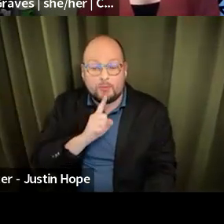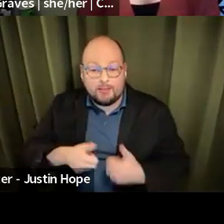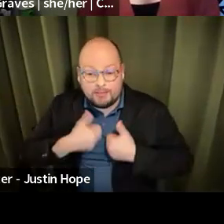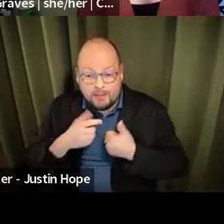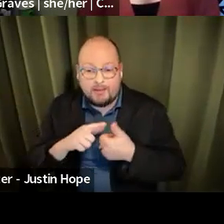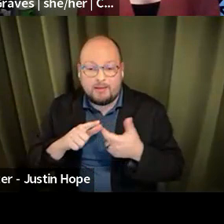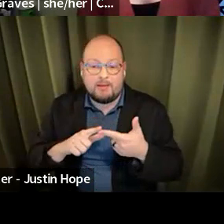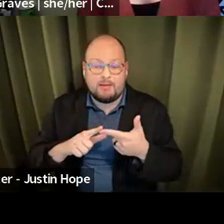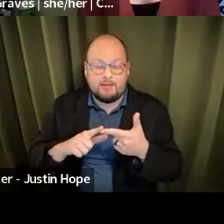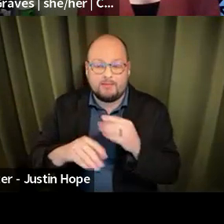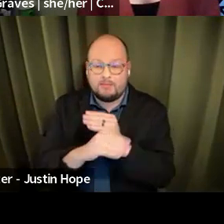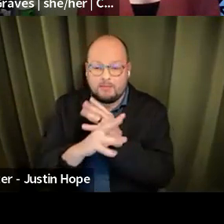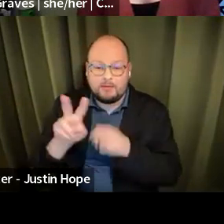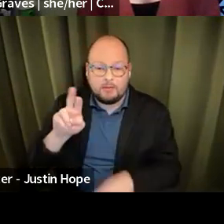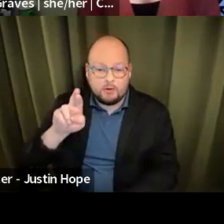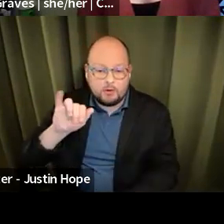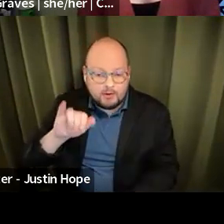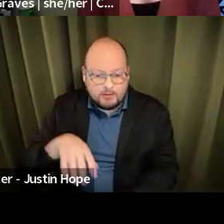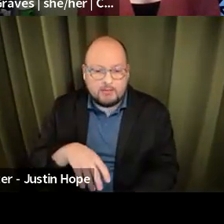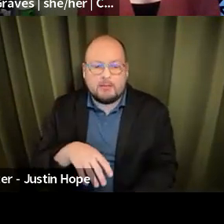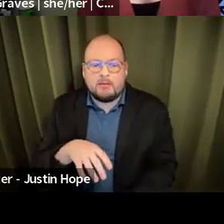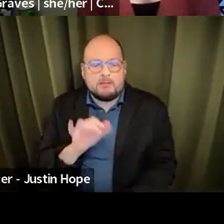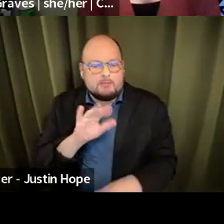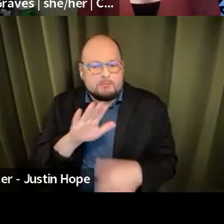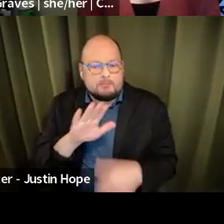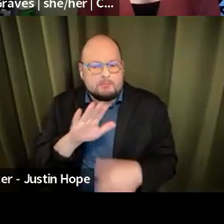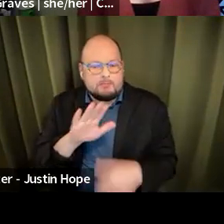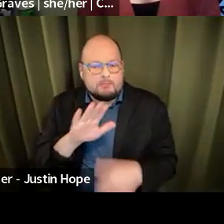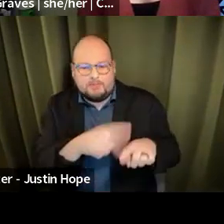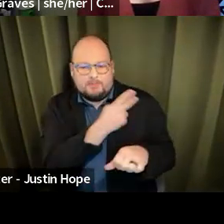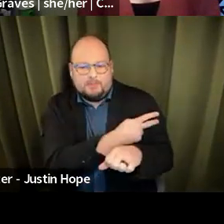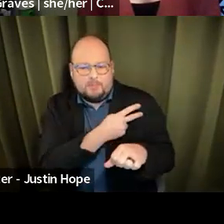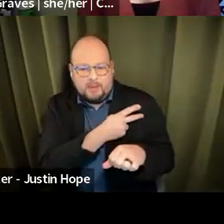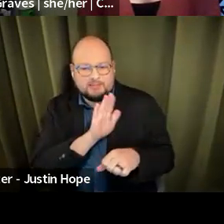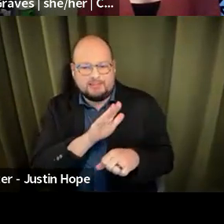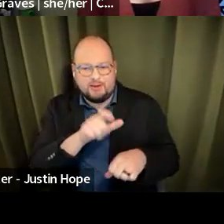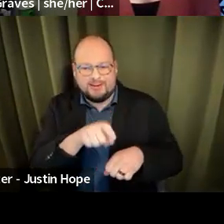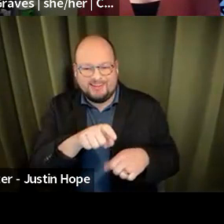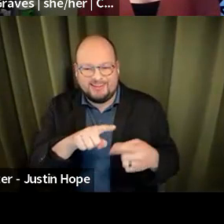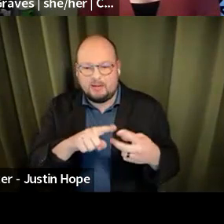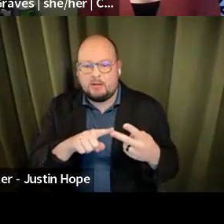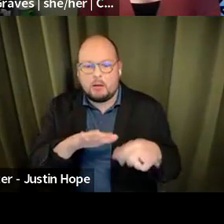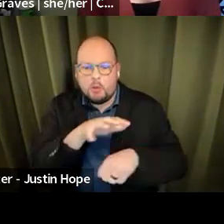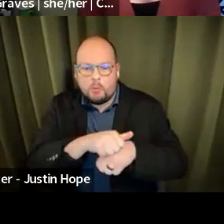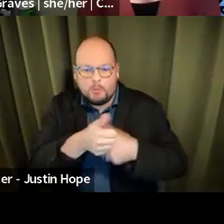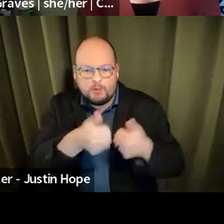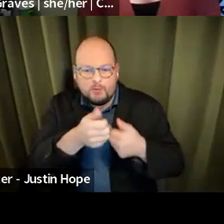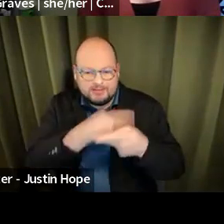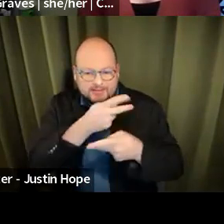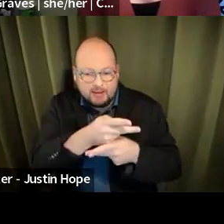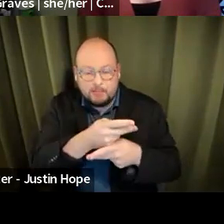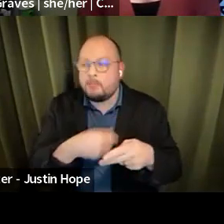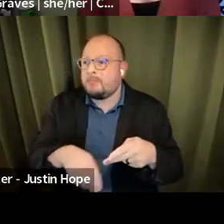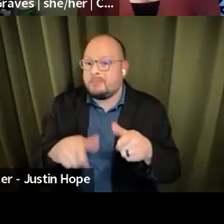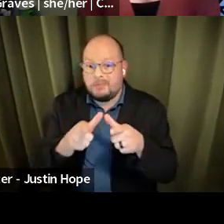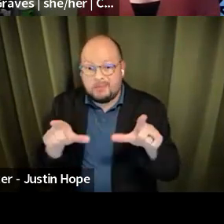much determined by patient need and encounter type, and language availability. We know that there's some languages